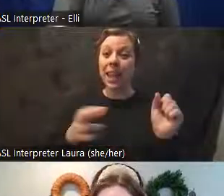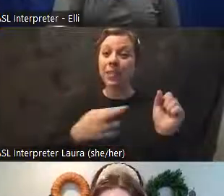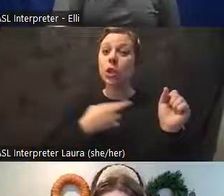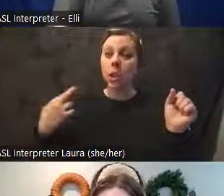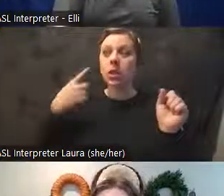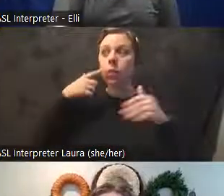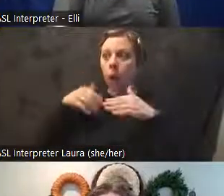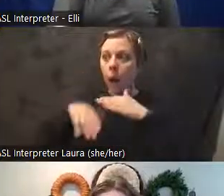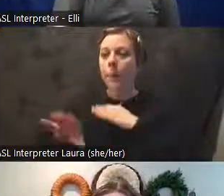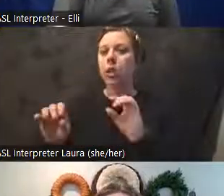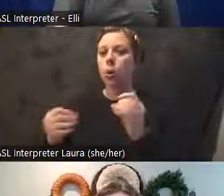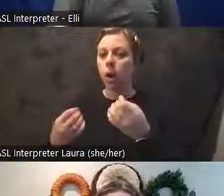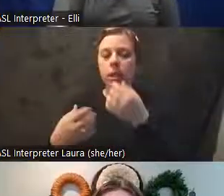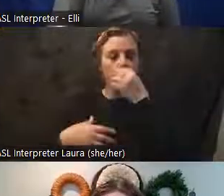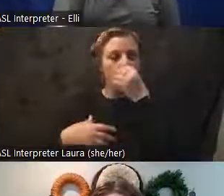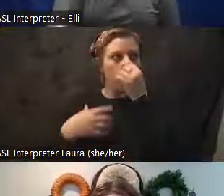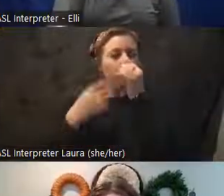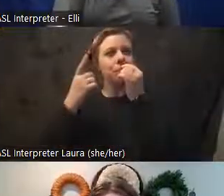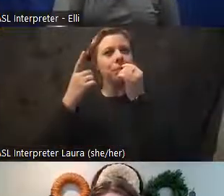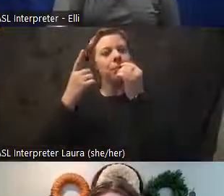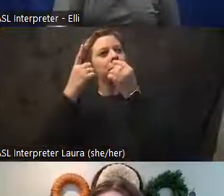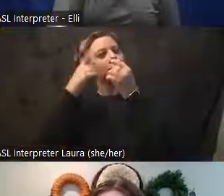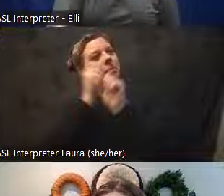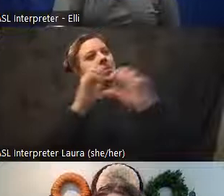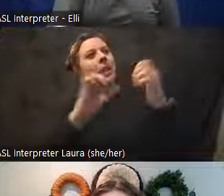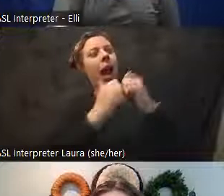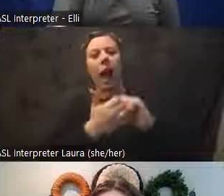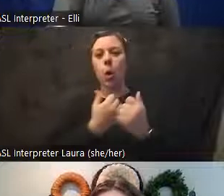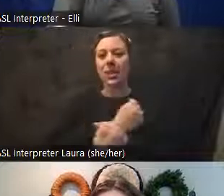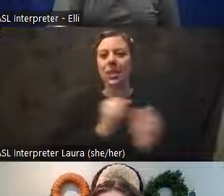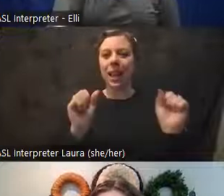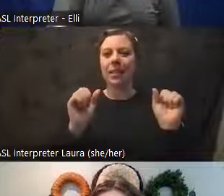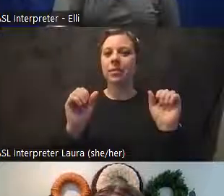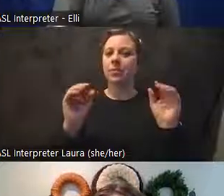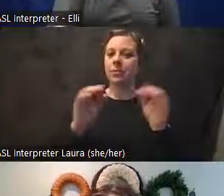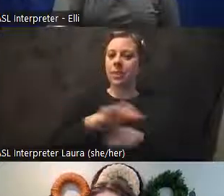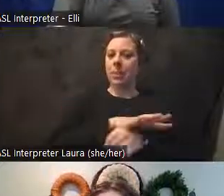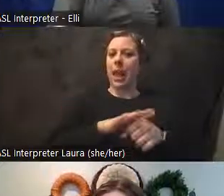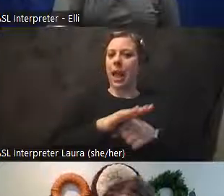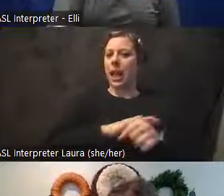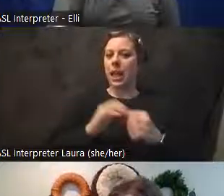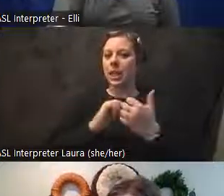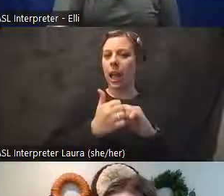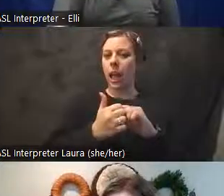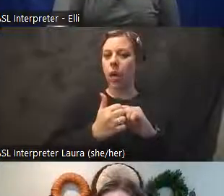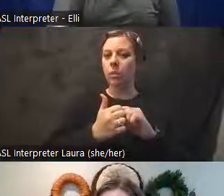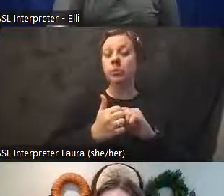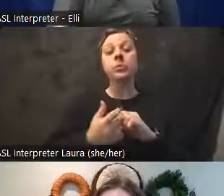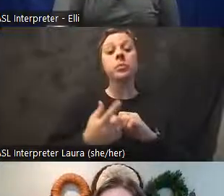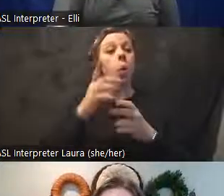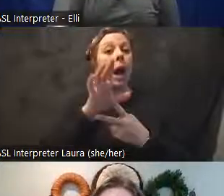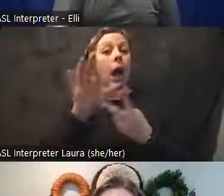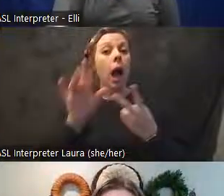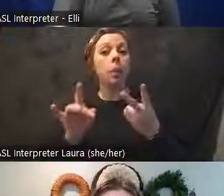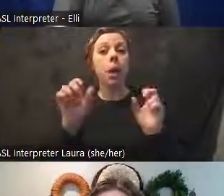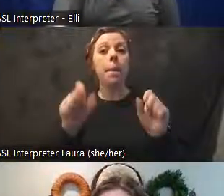do we think about making our spaces more safe? For me, you can think about a virtual option if that is